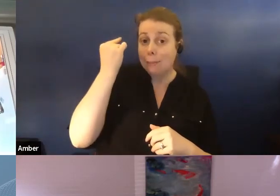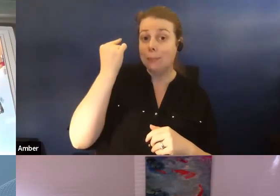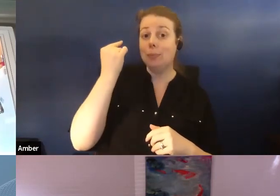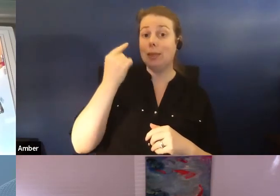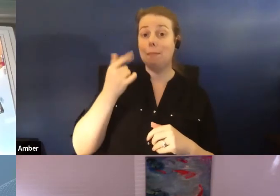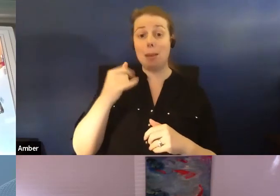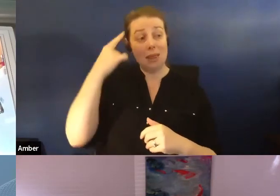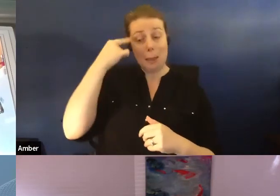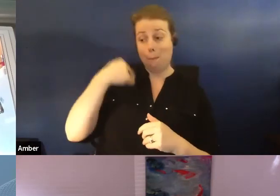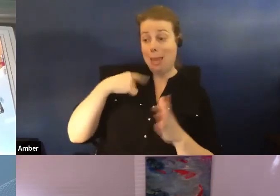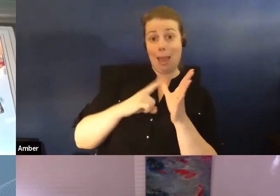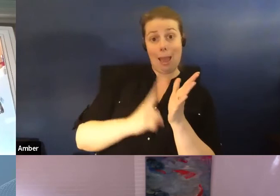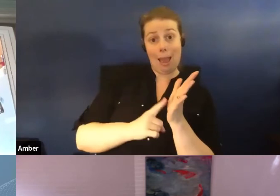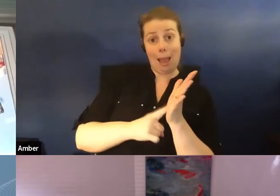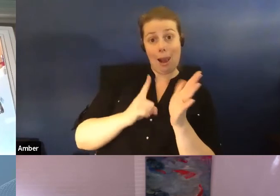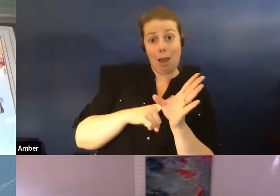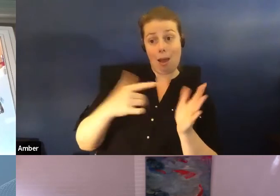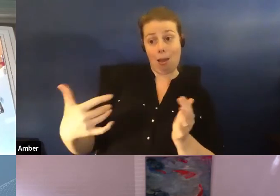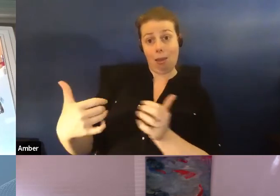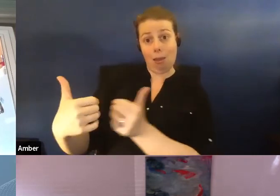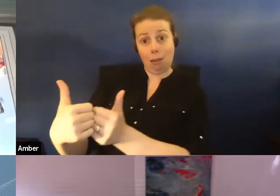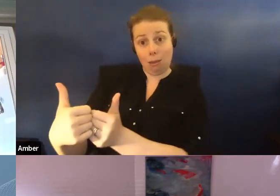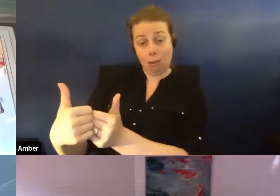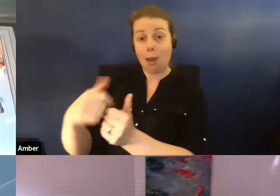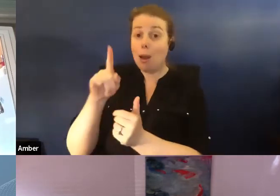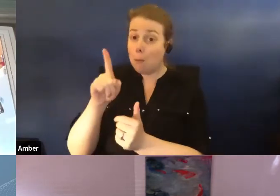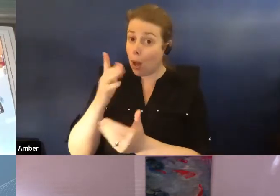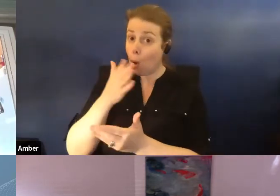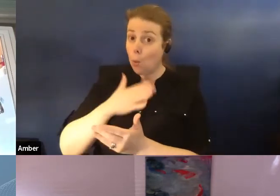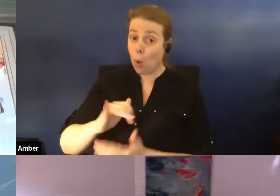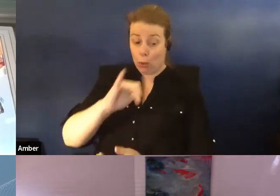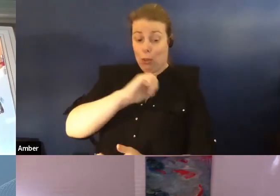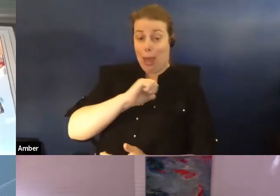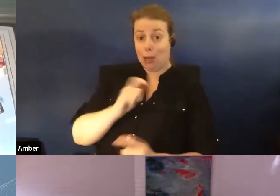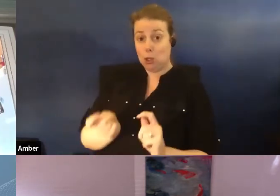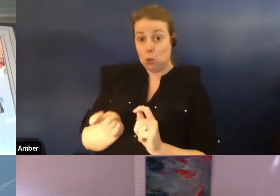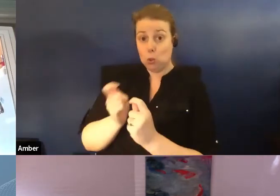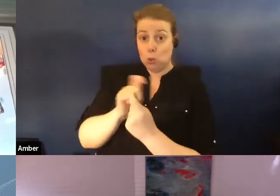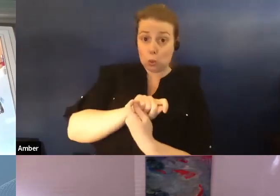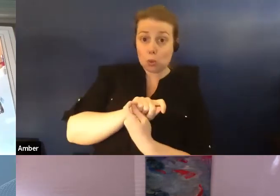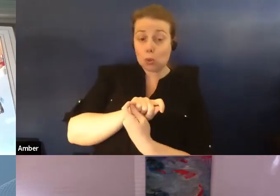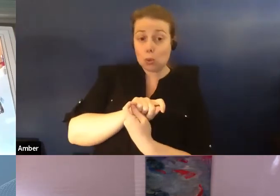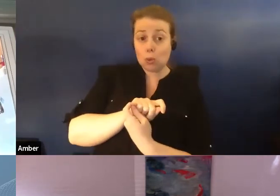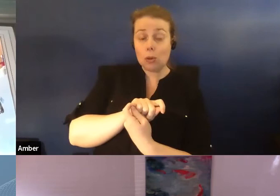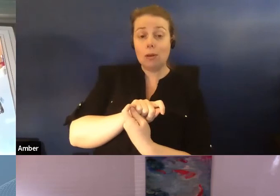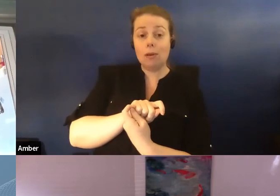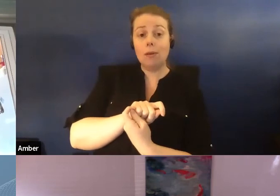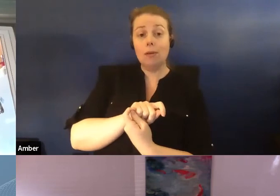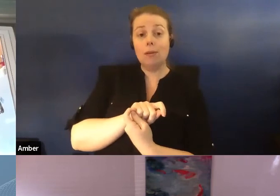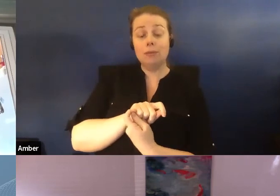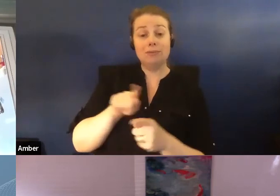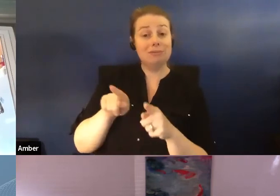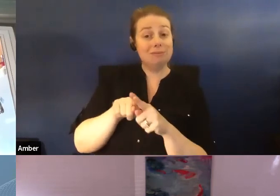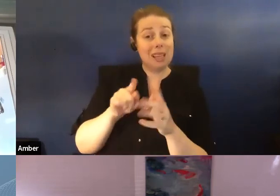do. However, you know, if we're really wanting to see that attitudinal shift towards, you know, as Sean